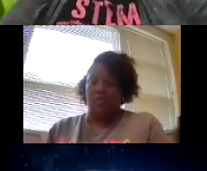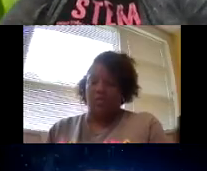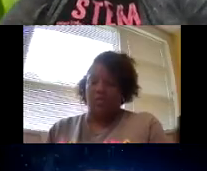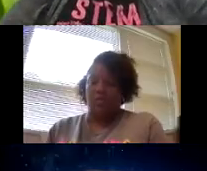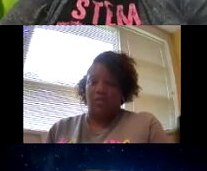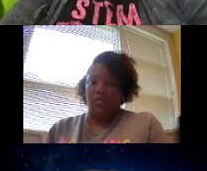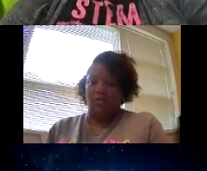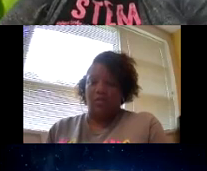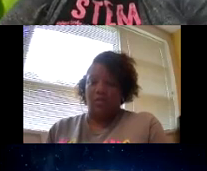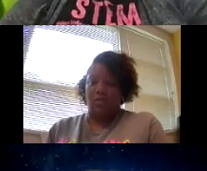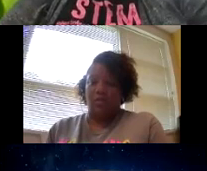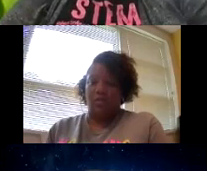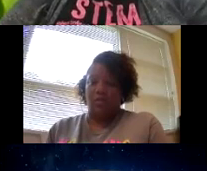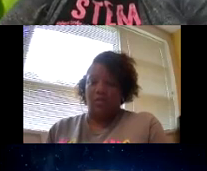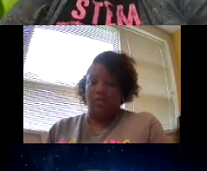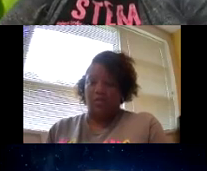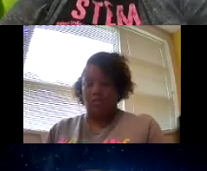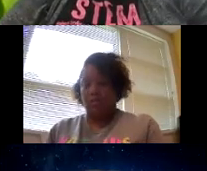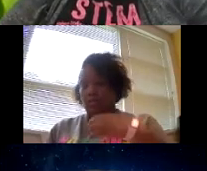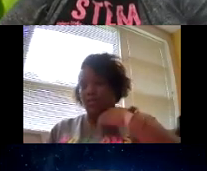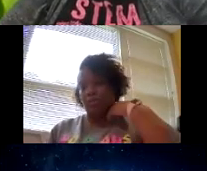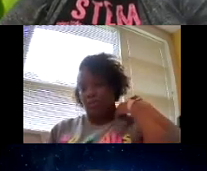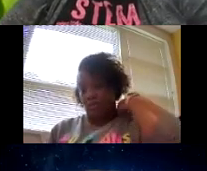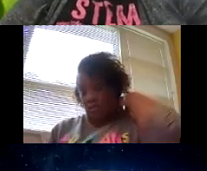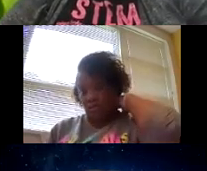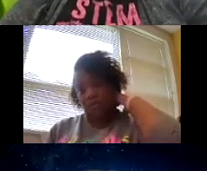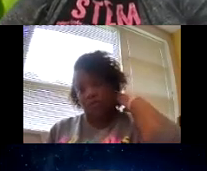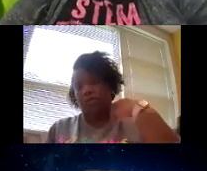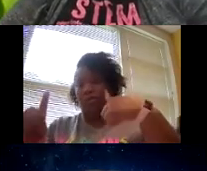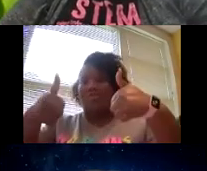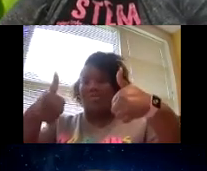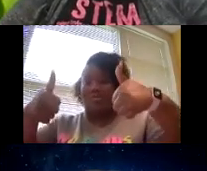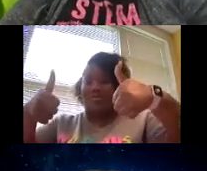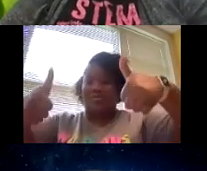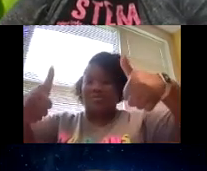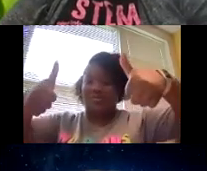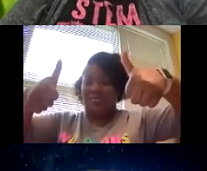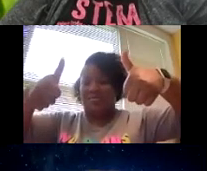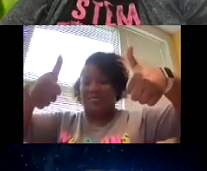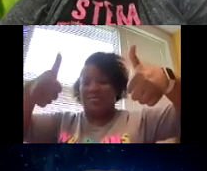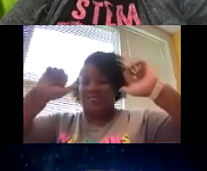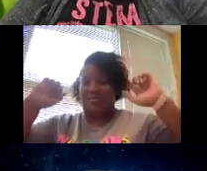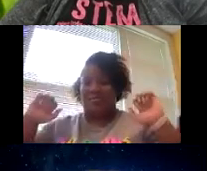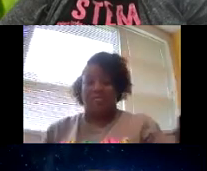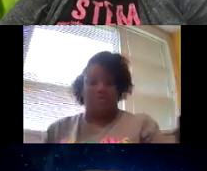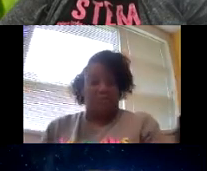on again. And so I do have some partnerships for you, Miss Pendergrass, and everything else as well. So